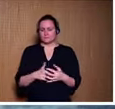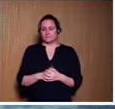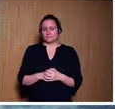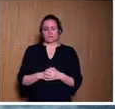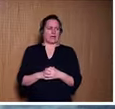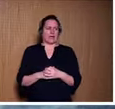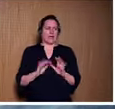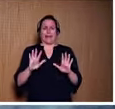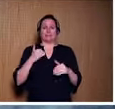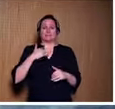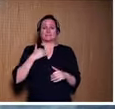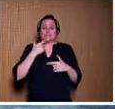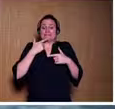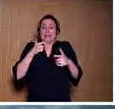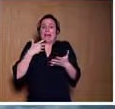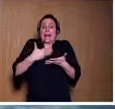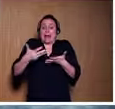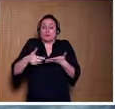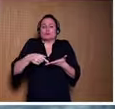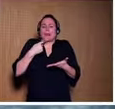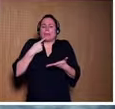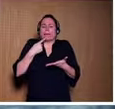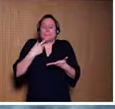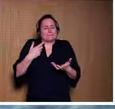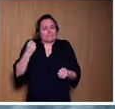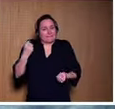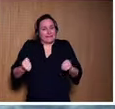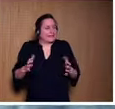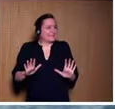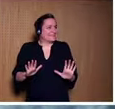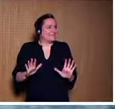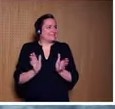Okay, my language is leaving me, but you know what I mean. Let's give a